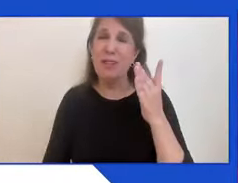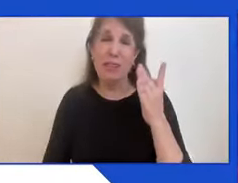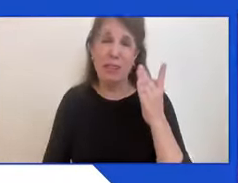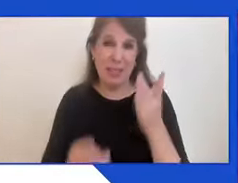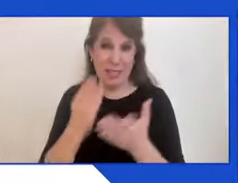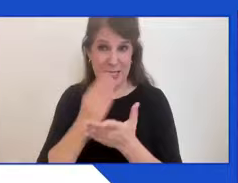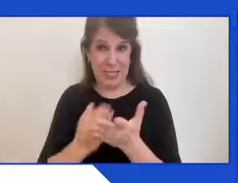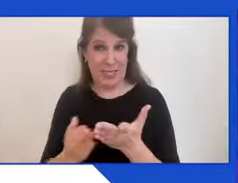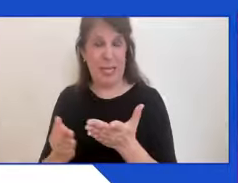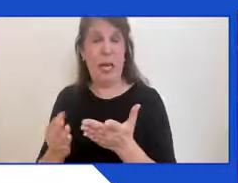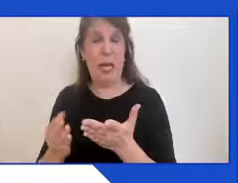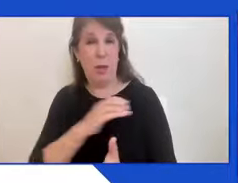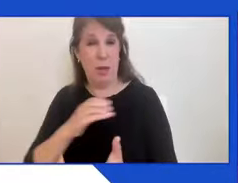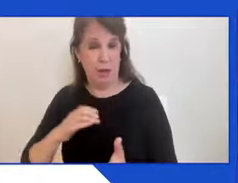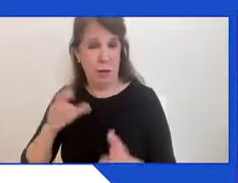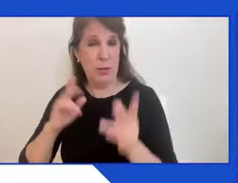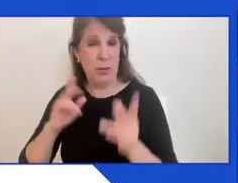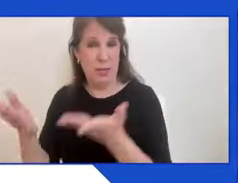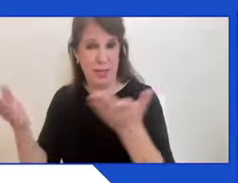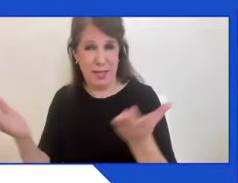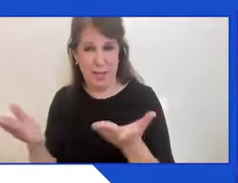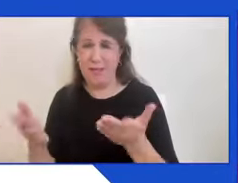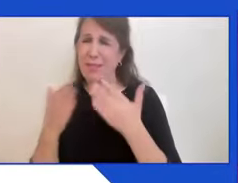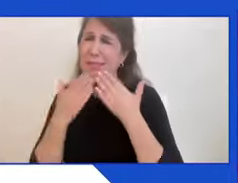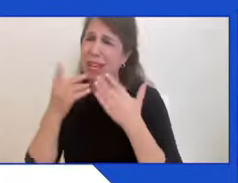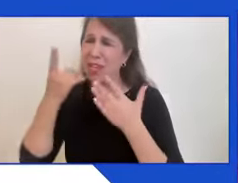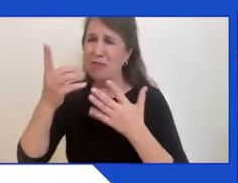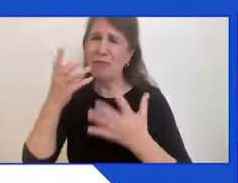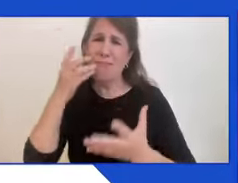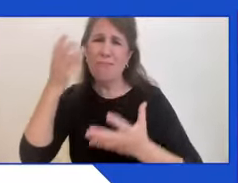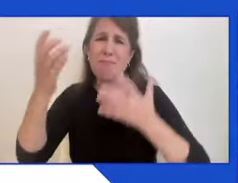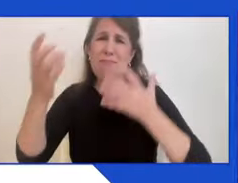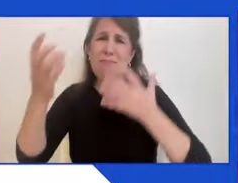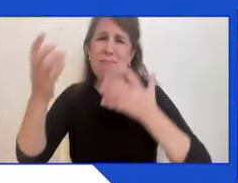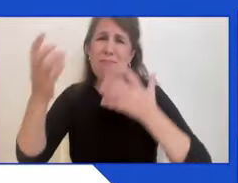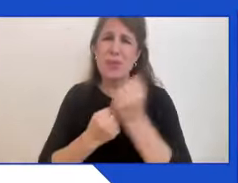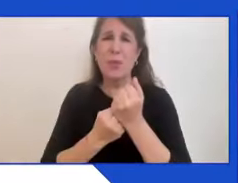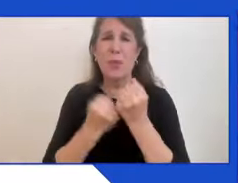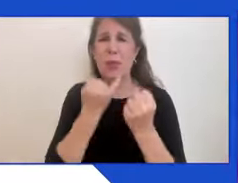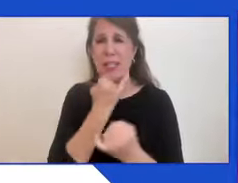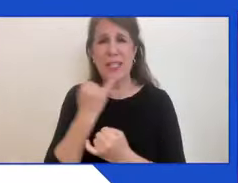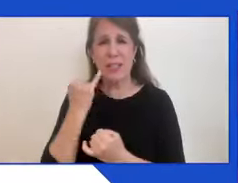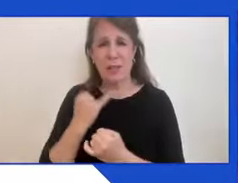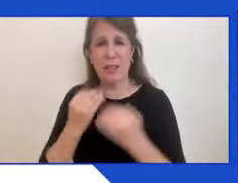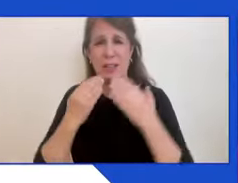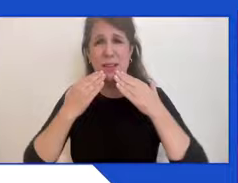here, for raising your voices in support of Israel.